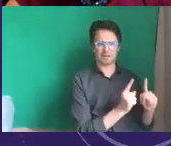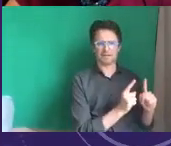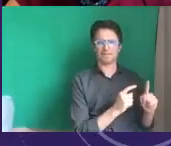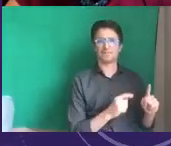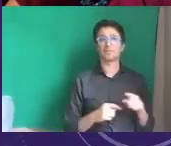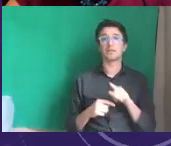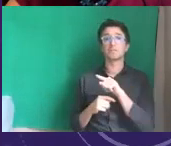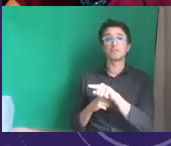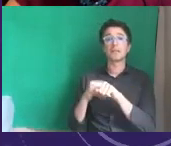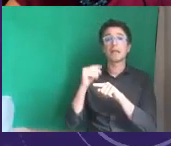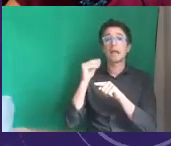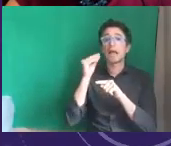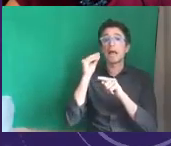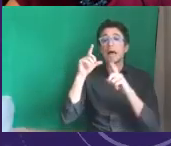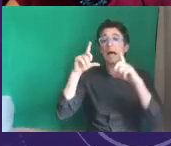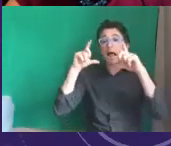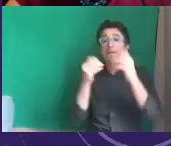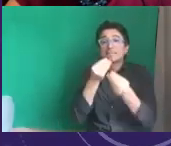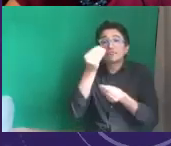people ask me, what do